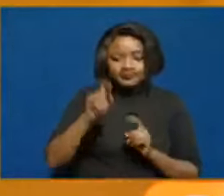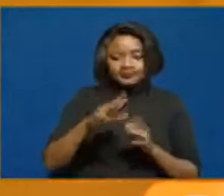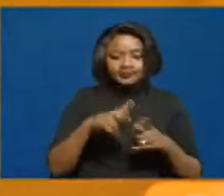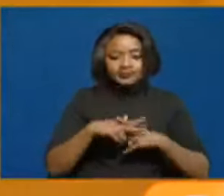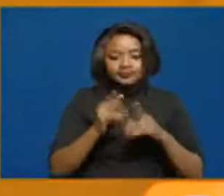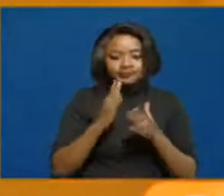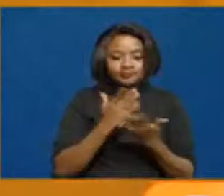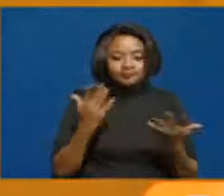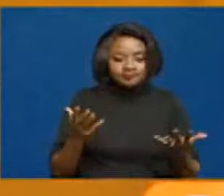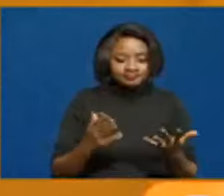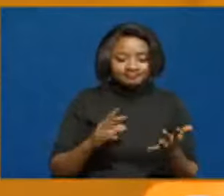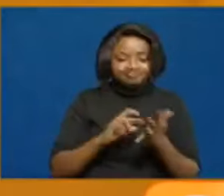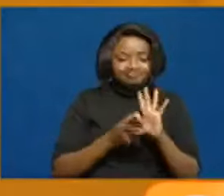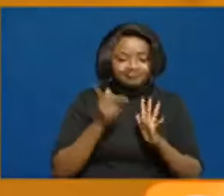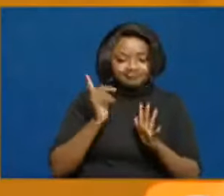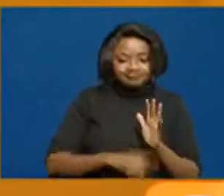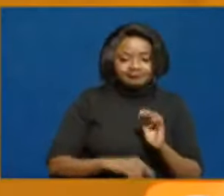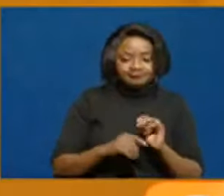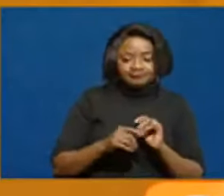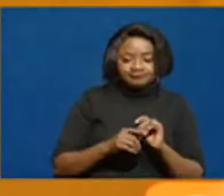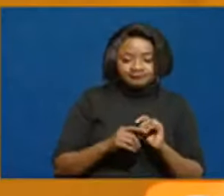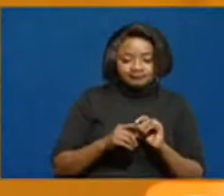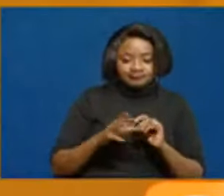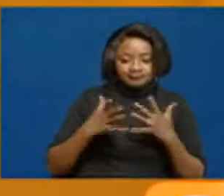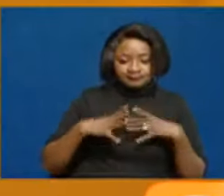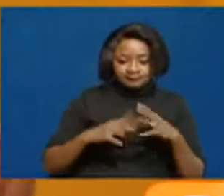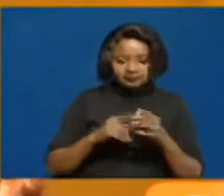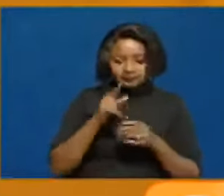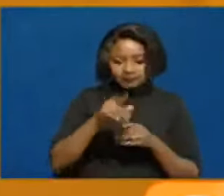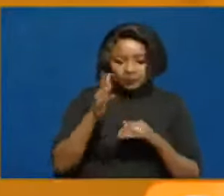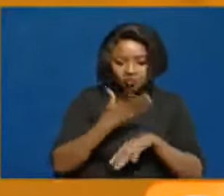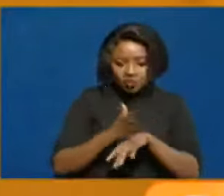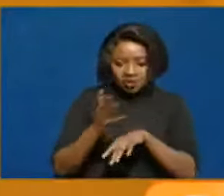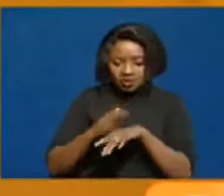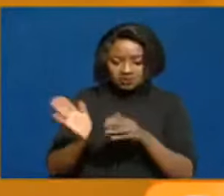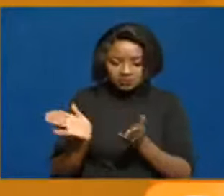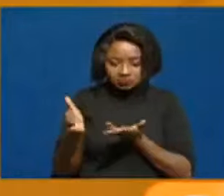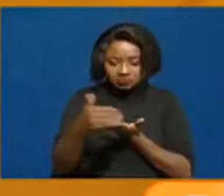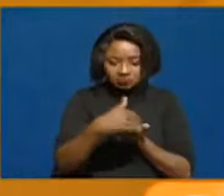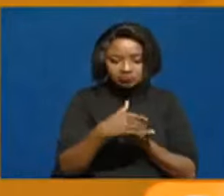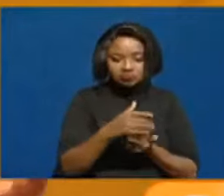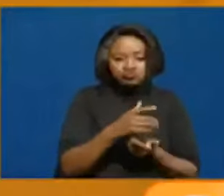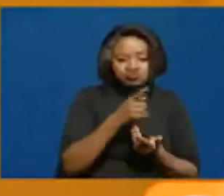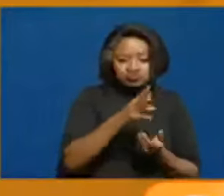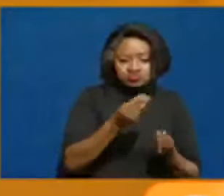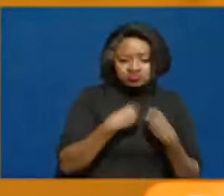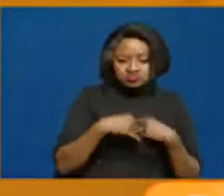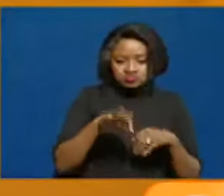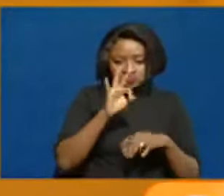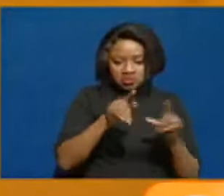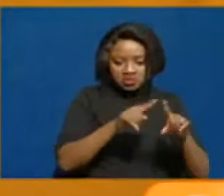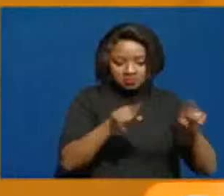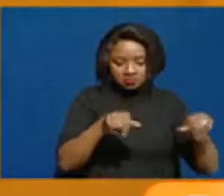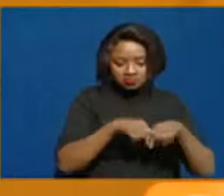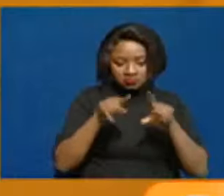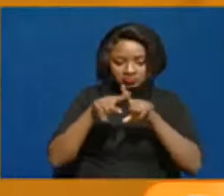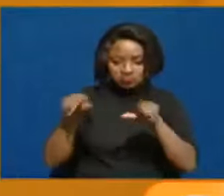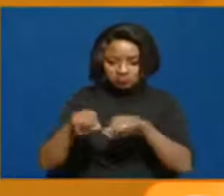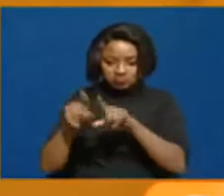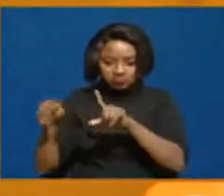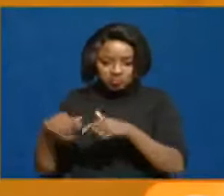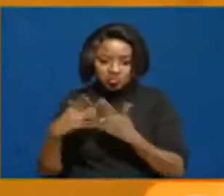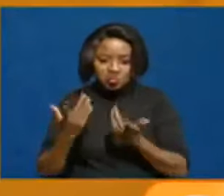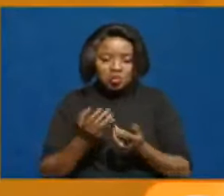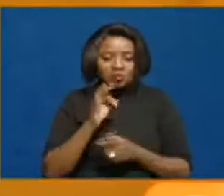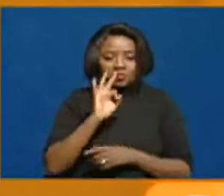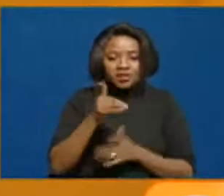is the incentive of the licensed waste collector to be able to give you three bins or to be able to send three rollies?